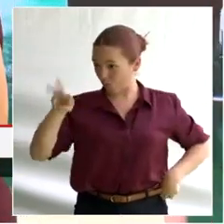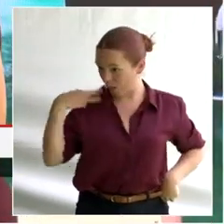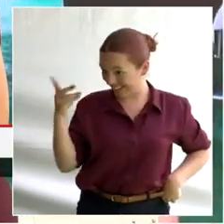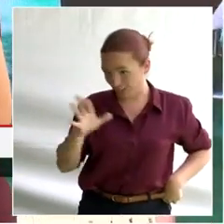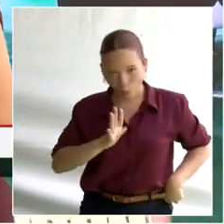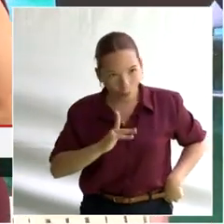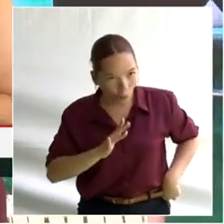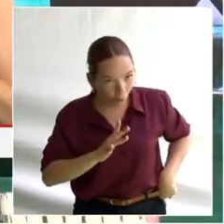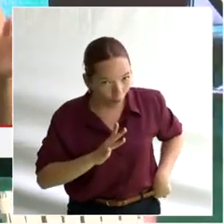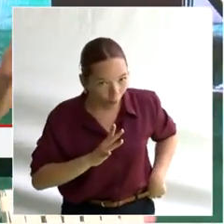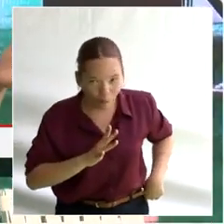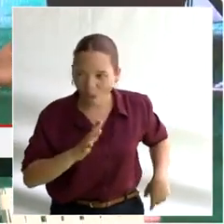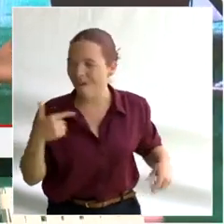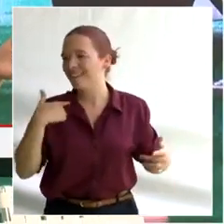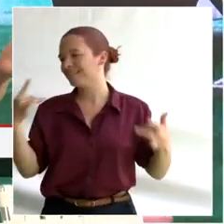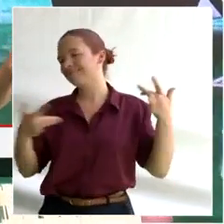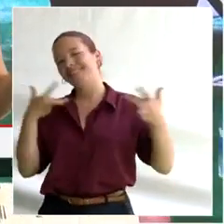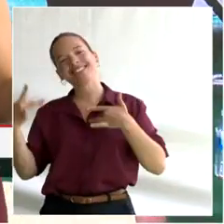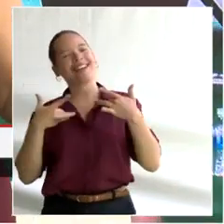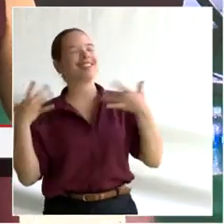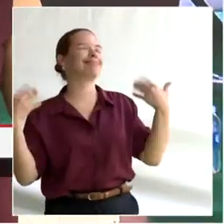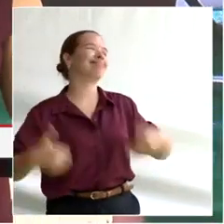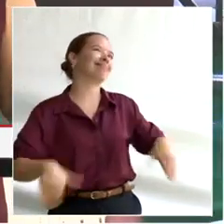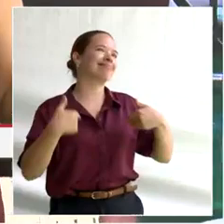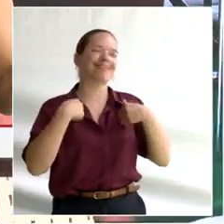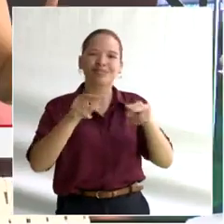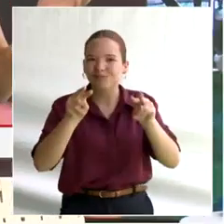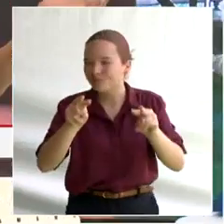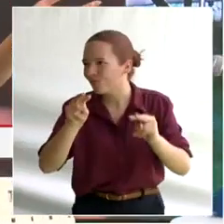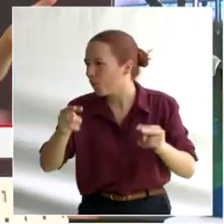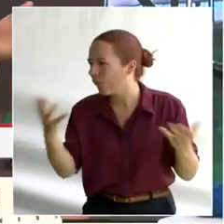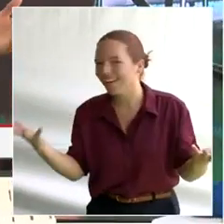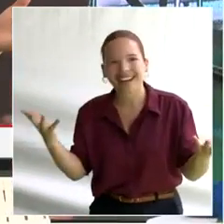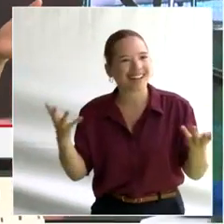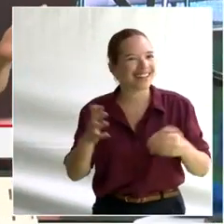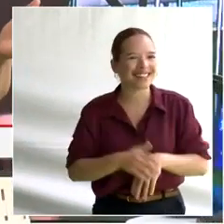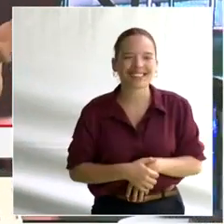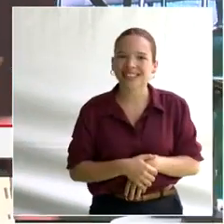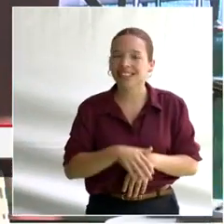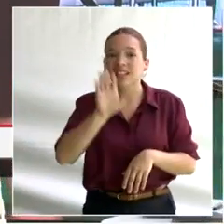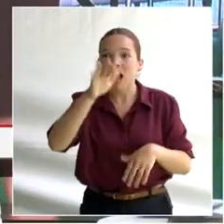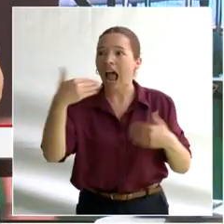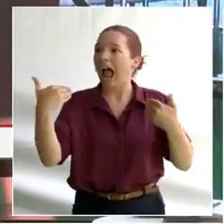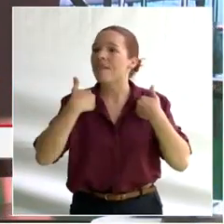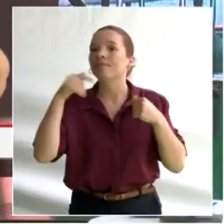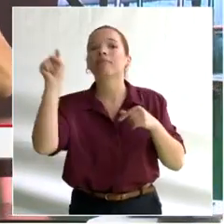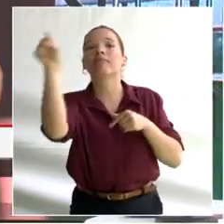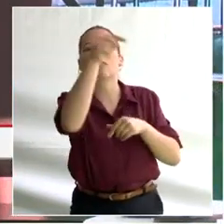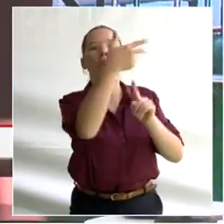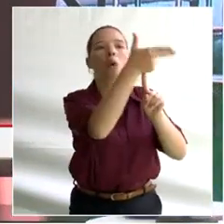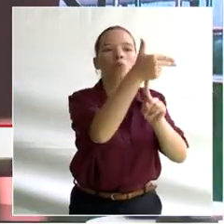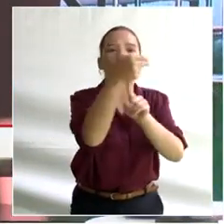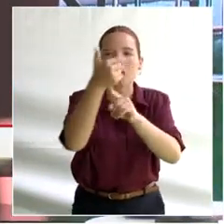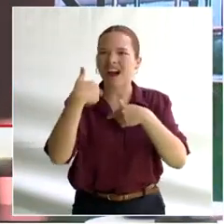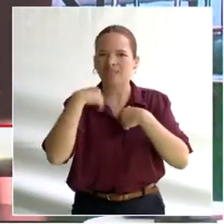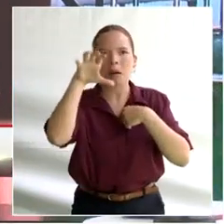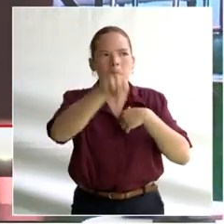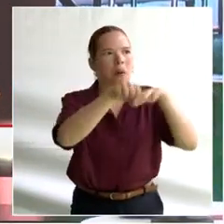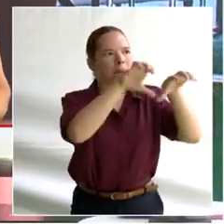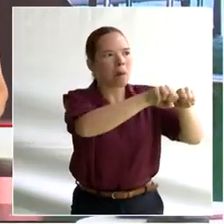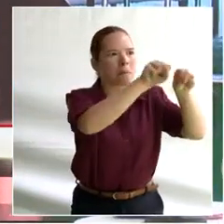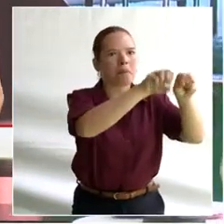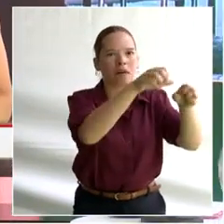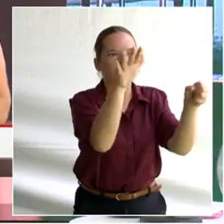about the 3,000 plus hotel rooms that are taking place and occupied here from this tournament, and even more excited